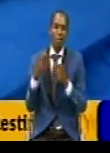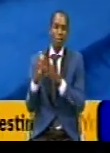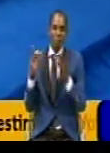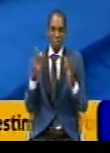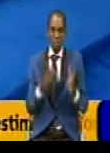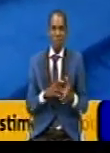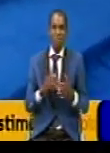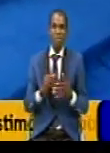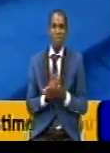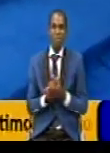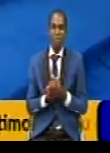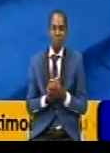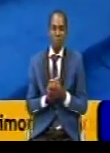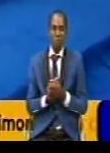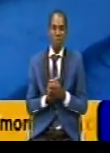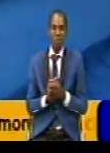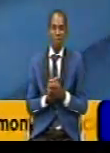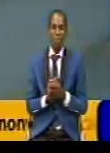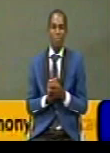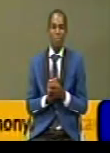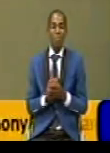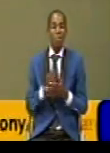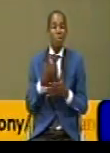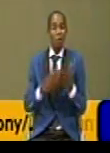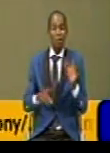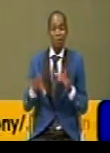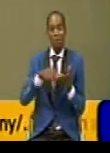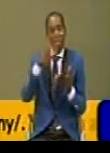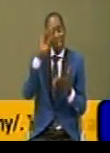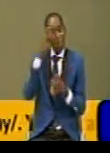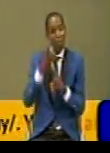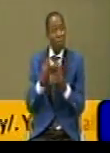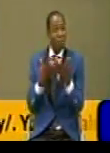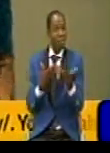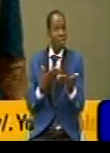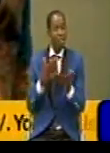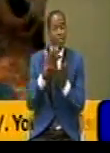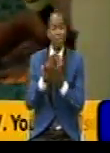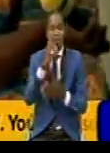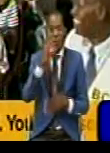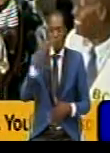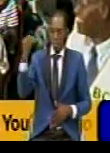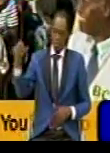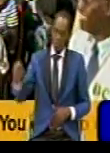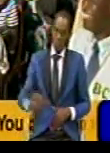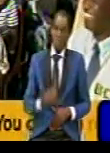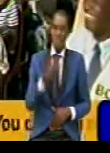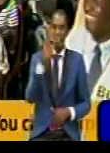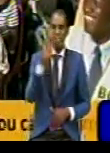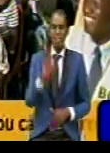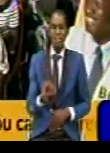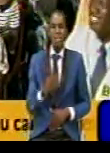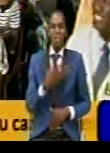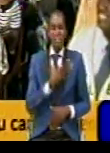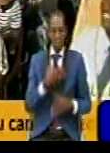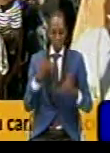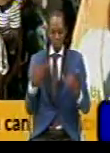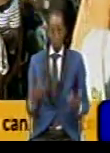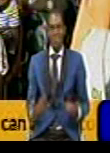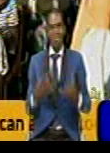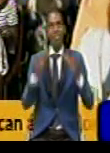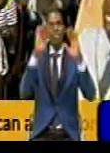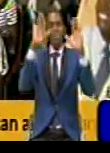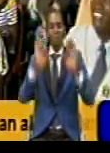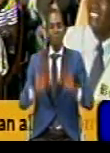Papa, God bless you in the name of Jesus. What lesson do we learn from it? So